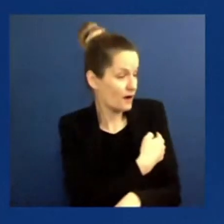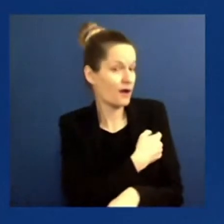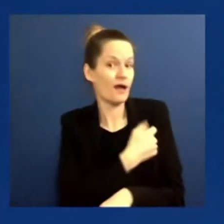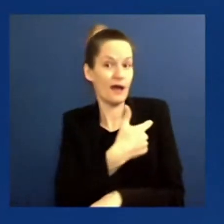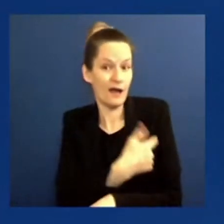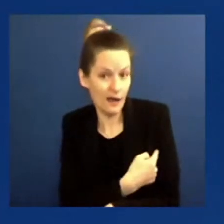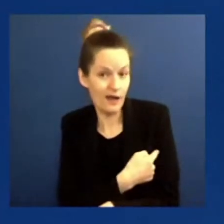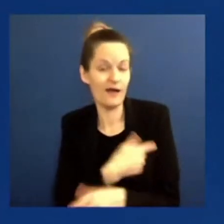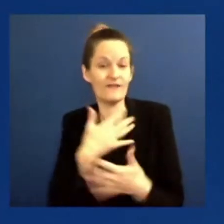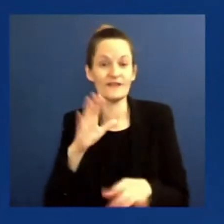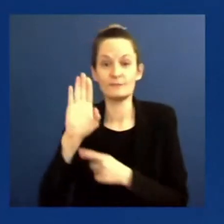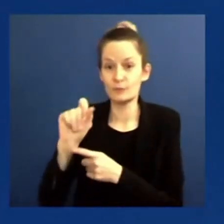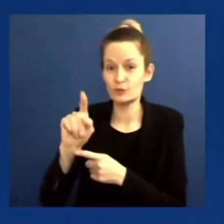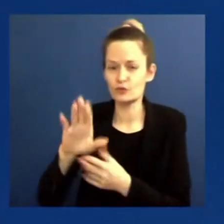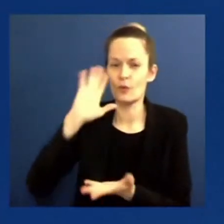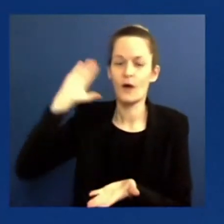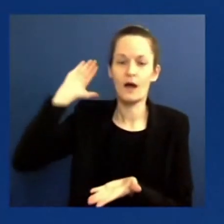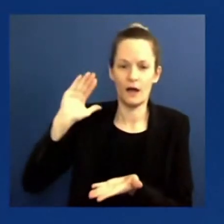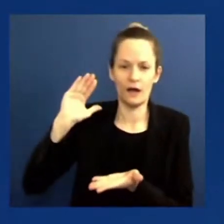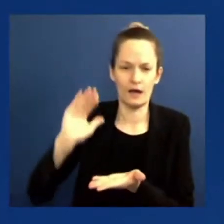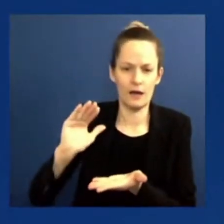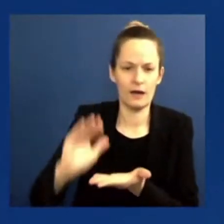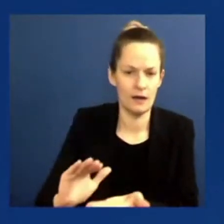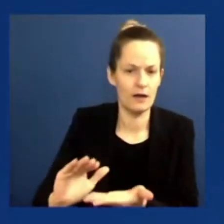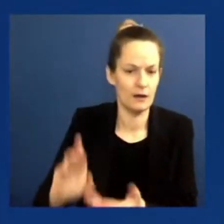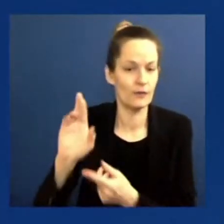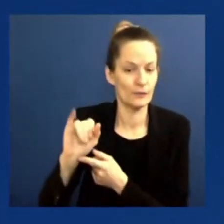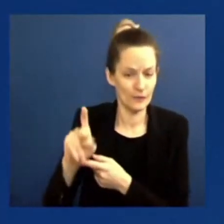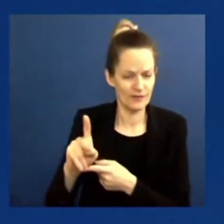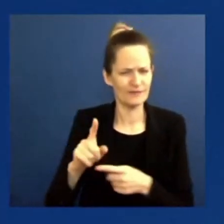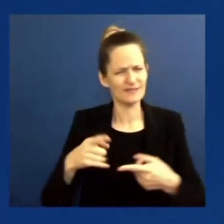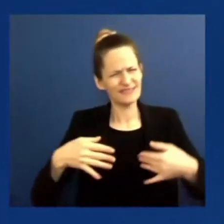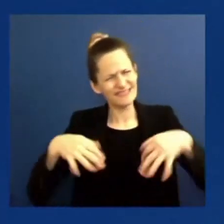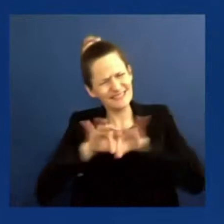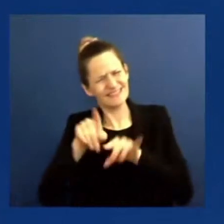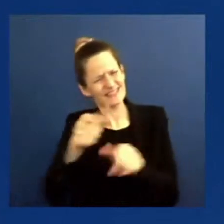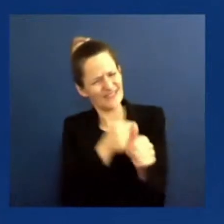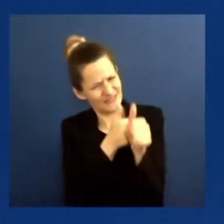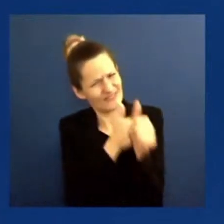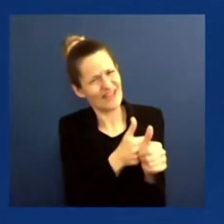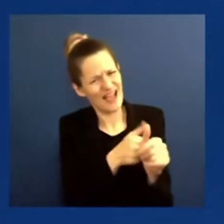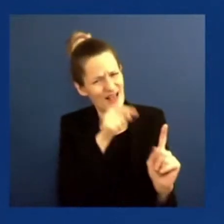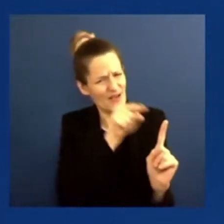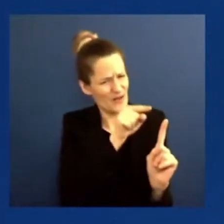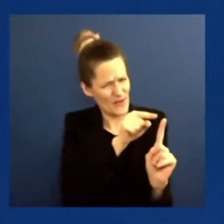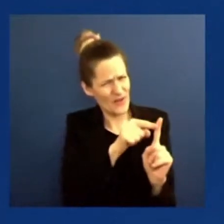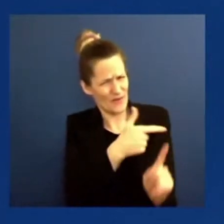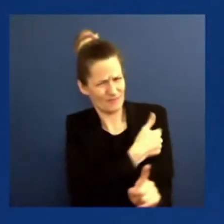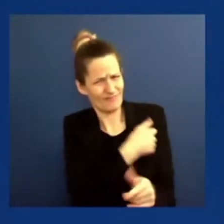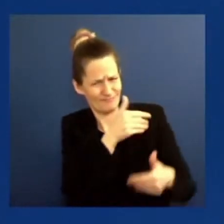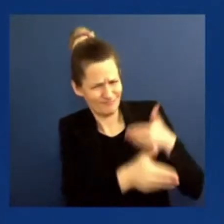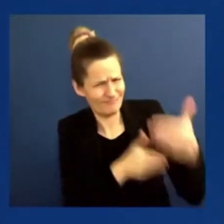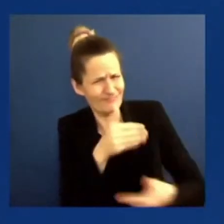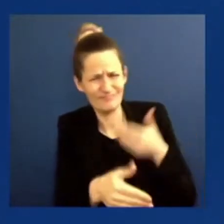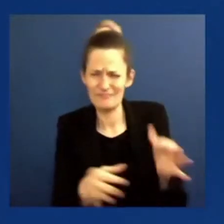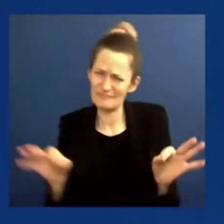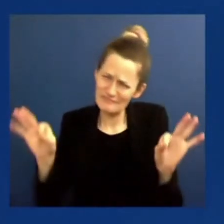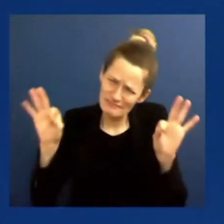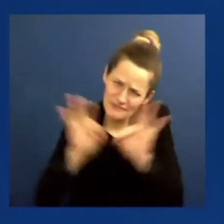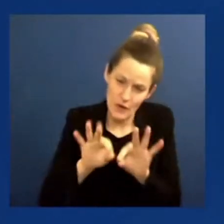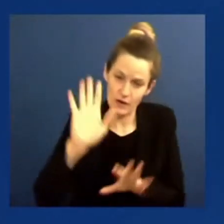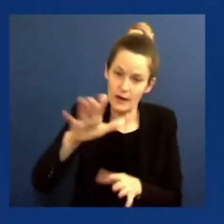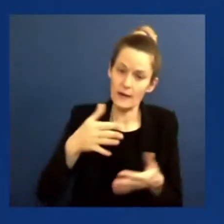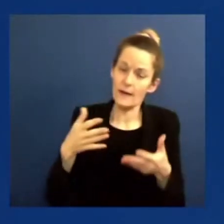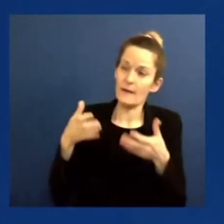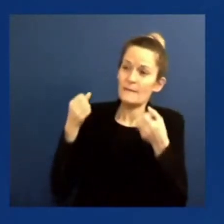and the importance of being up to date on your COVID-19 vaccination, which for tens of millions of Americans means